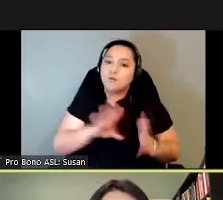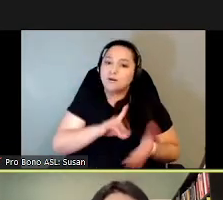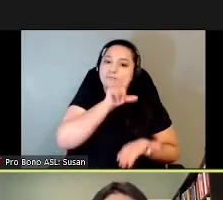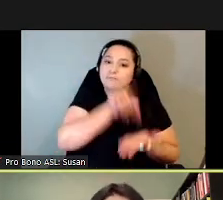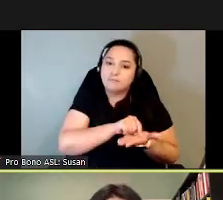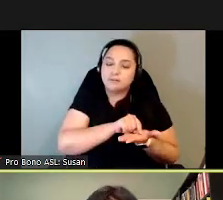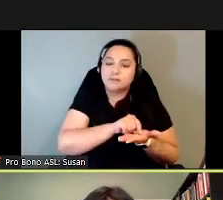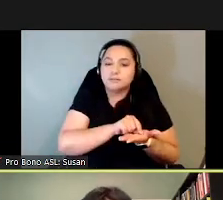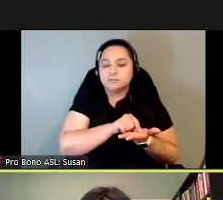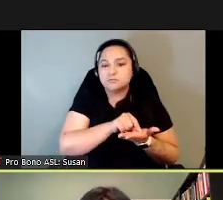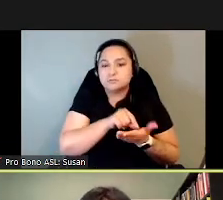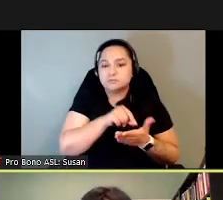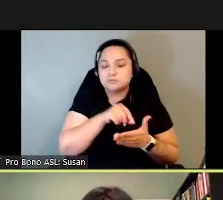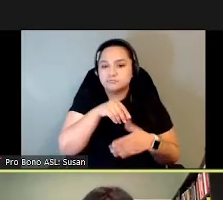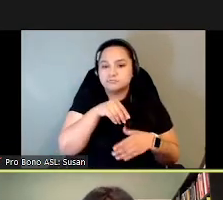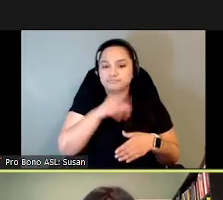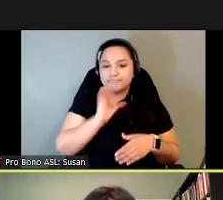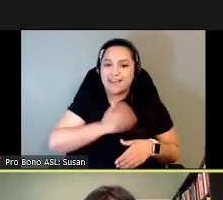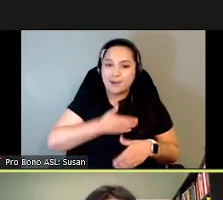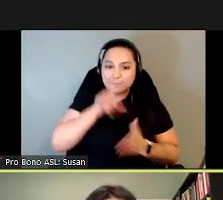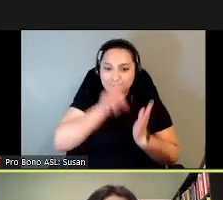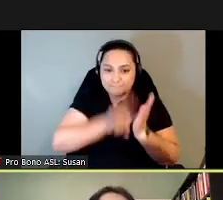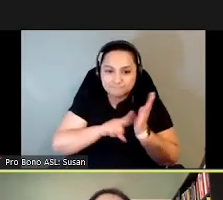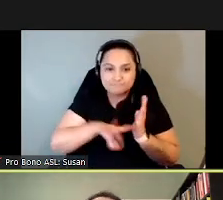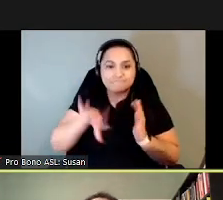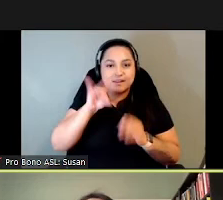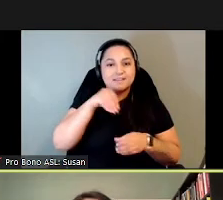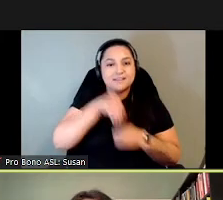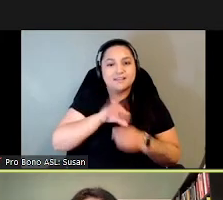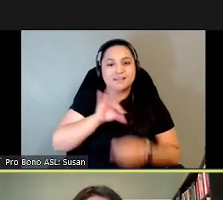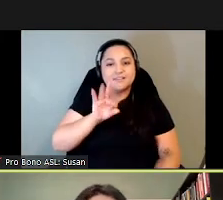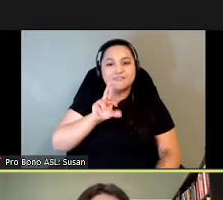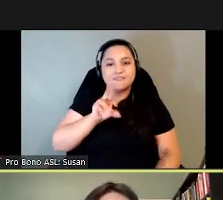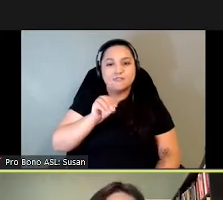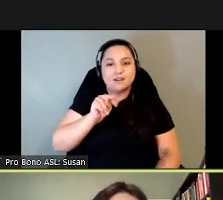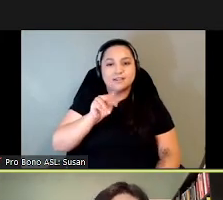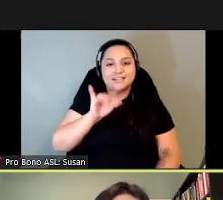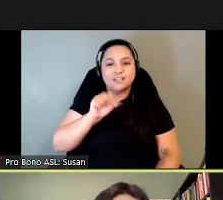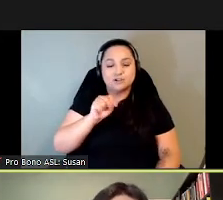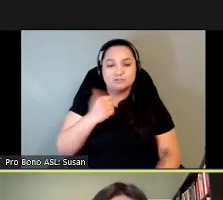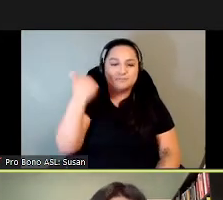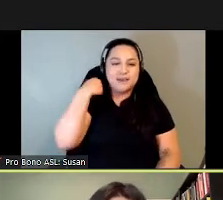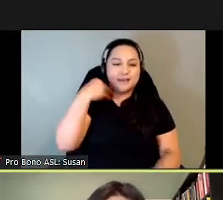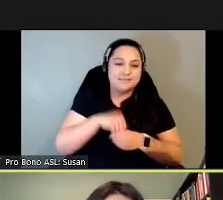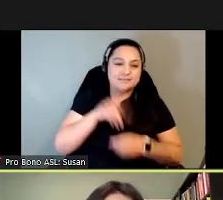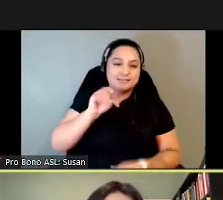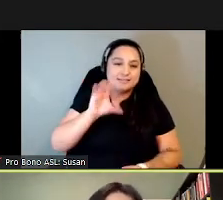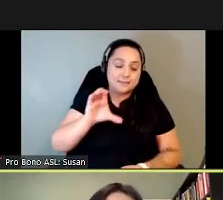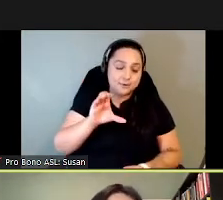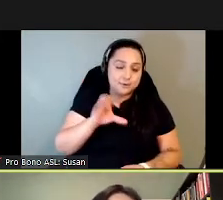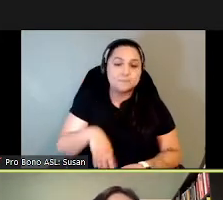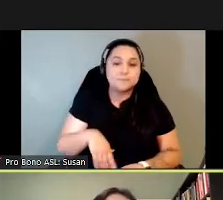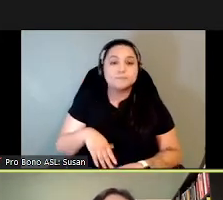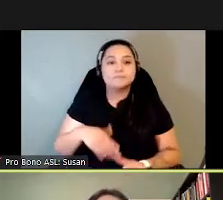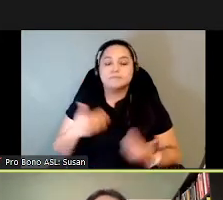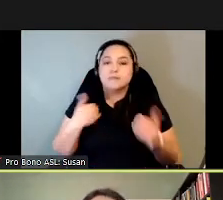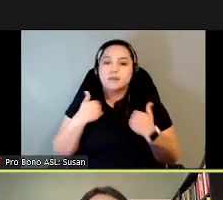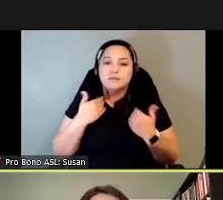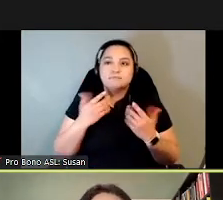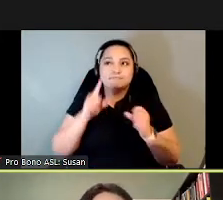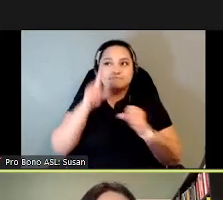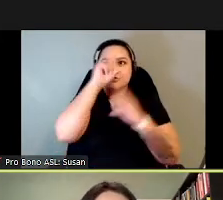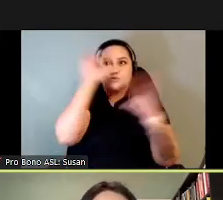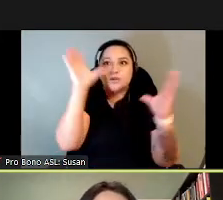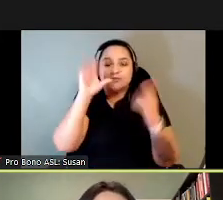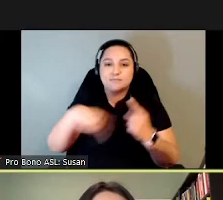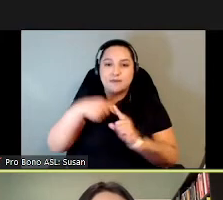Neurology back in December. I have a lot of dreams for what this music can be. Our dreams